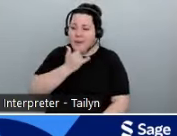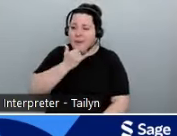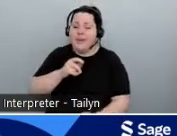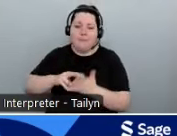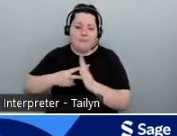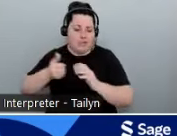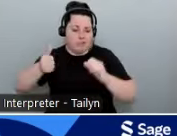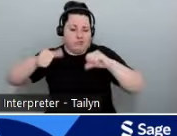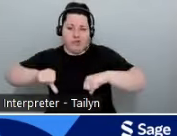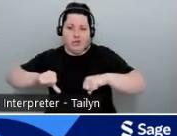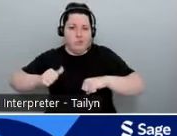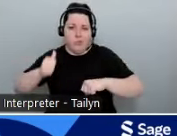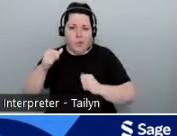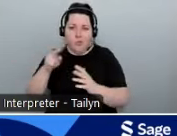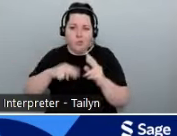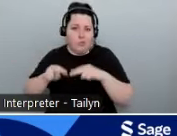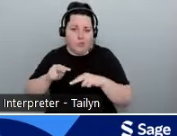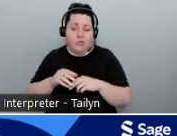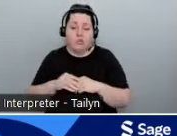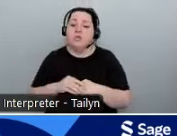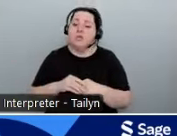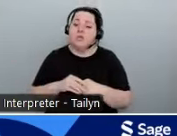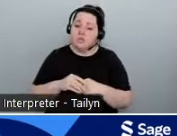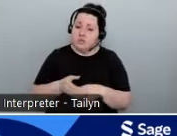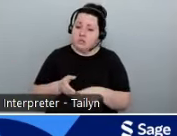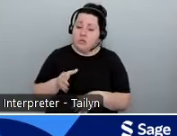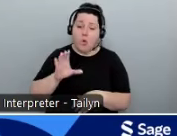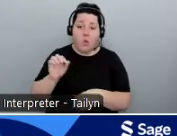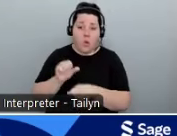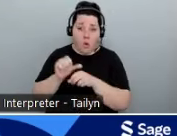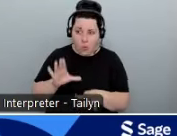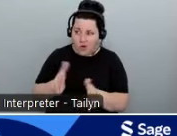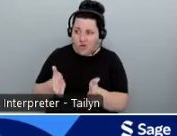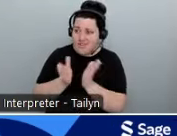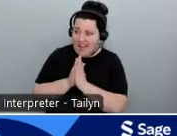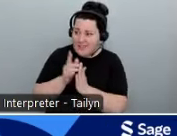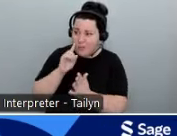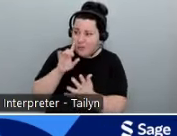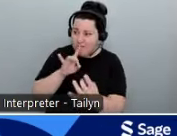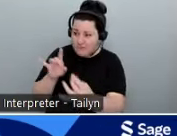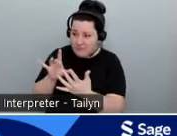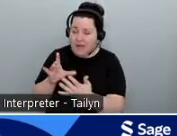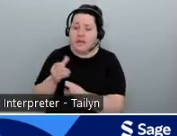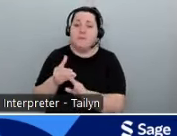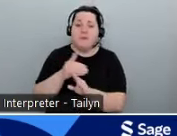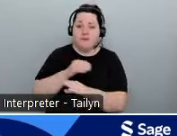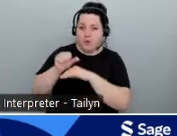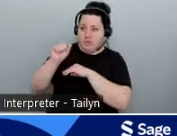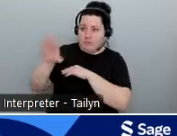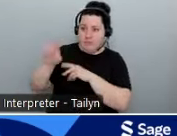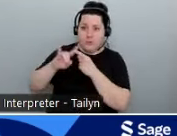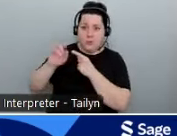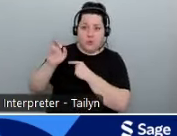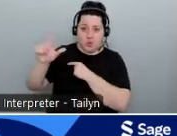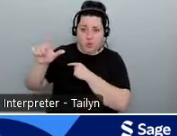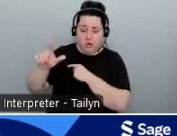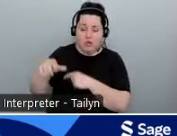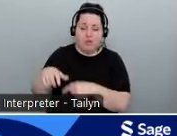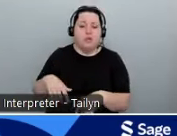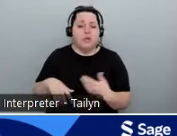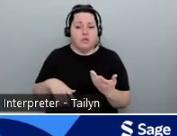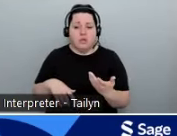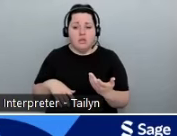review. Seek feedback from colleagues or mentors before submission, and don't be